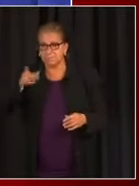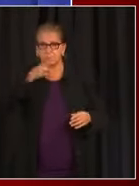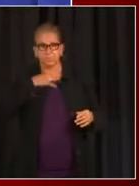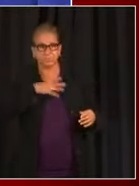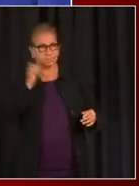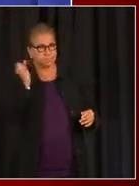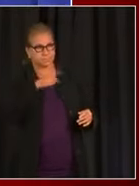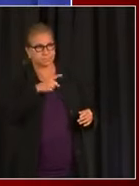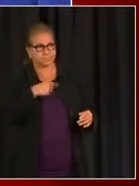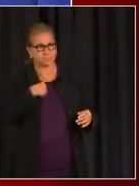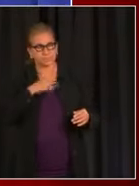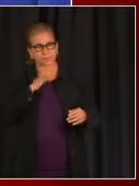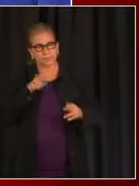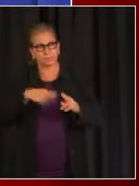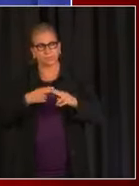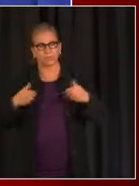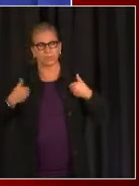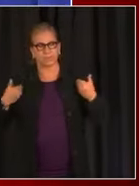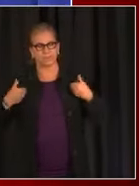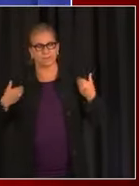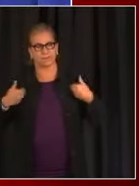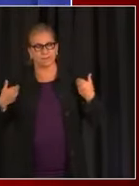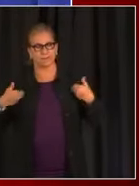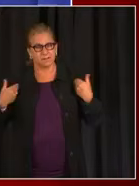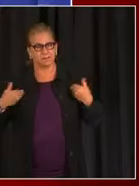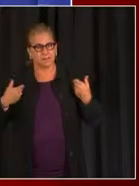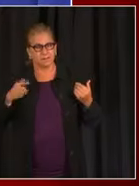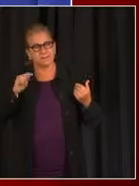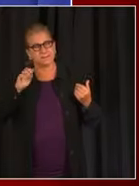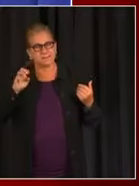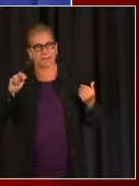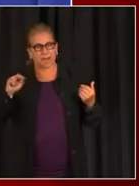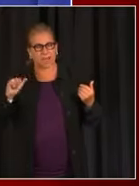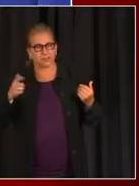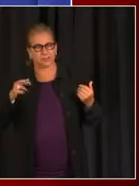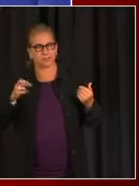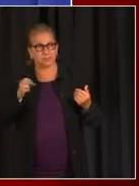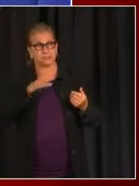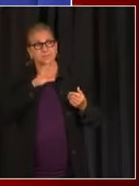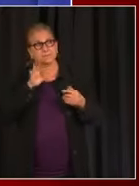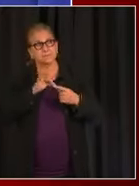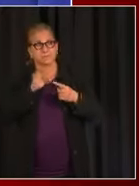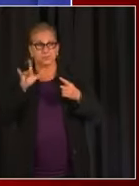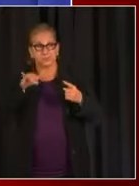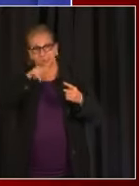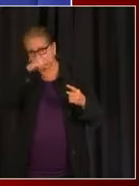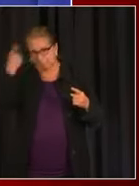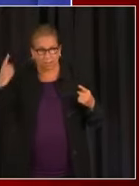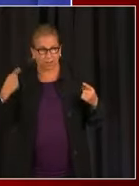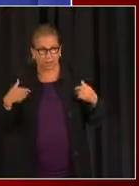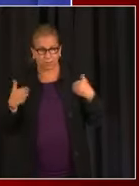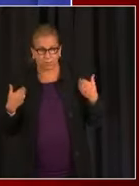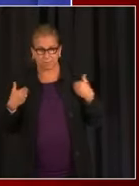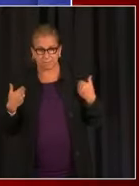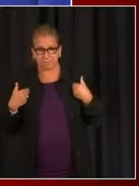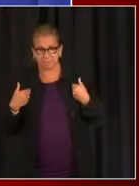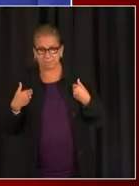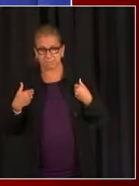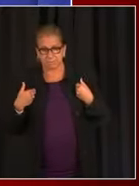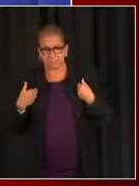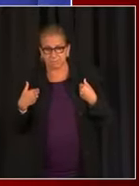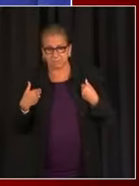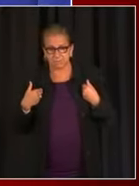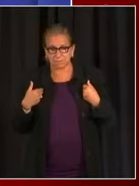You talked about the need to reach teenagers, especially Black youth. How is the on-the-ground effort going right now? Are you